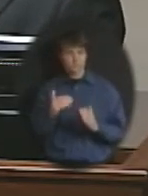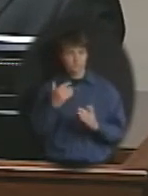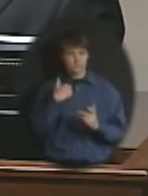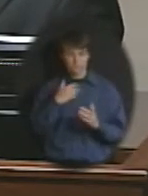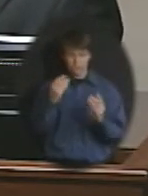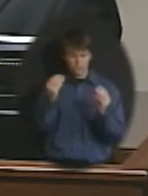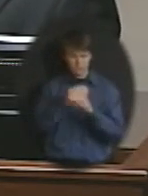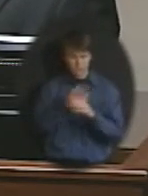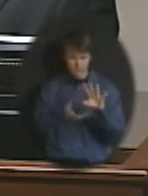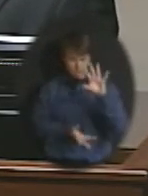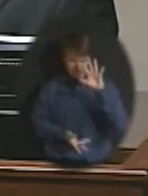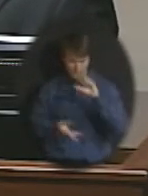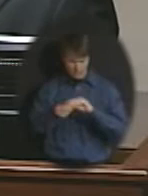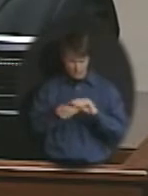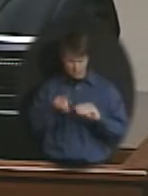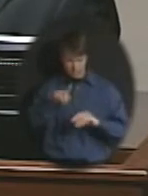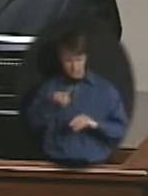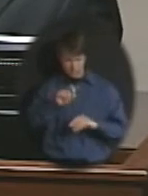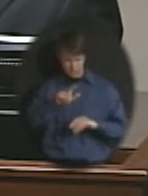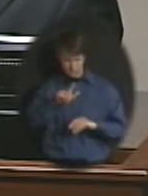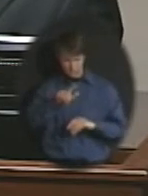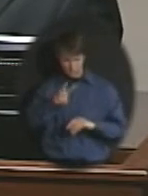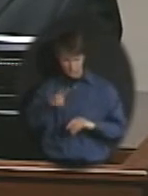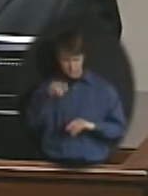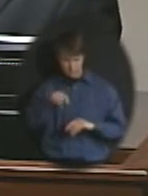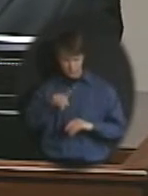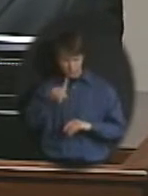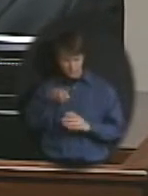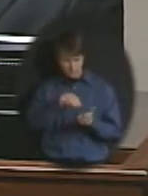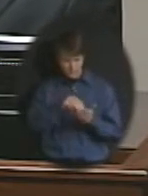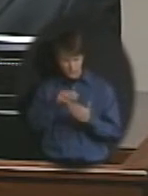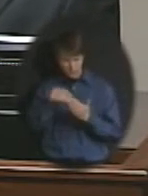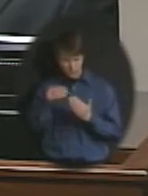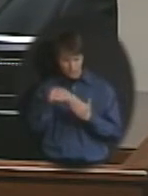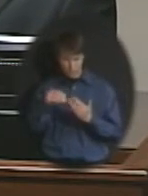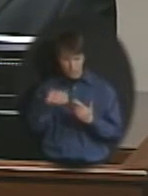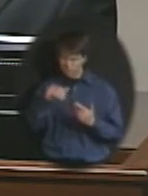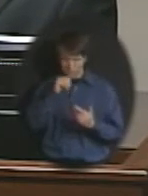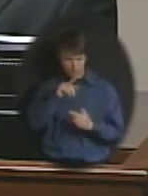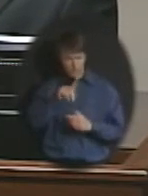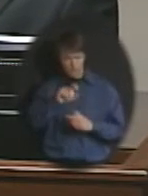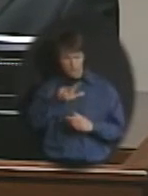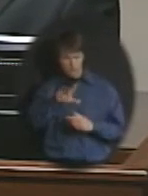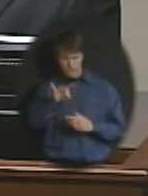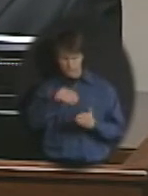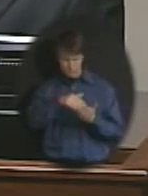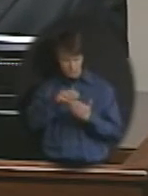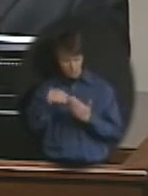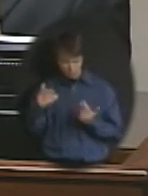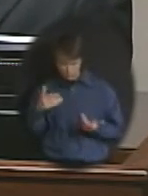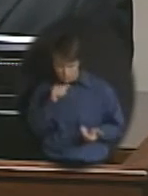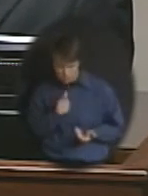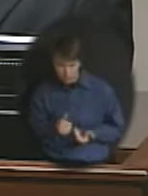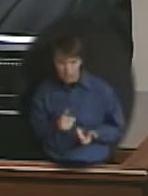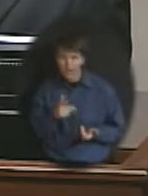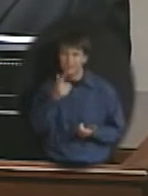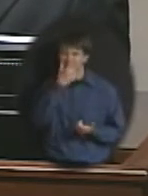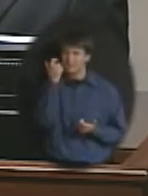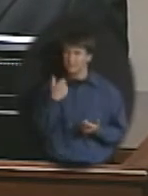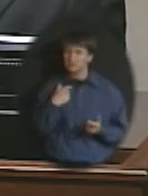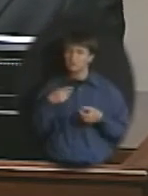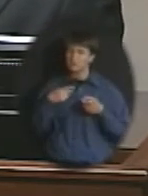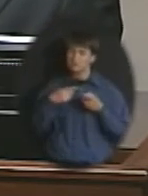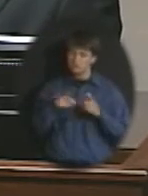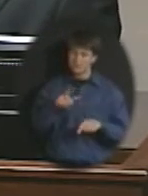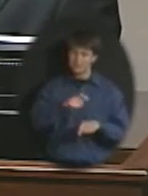do the math, you find out that's only $126.1 million. That's not $138 million. That's because over the course of this